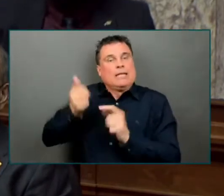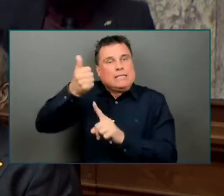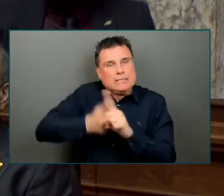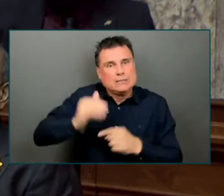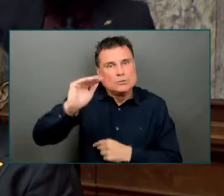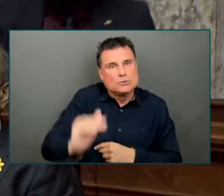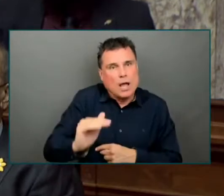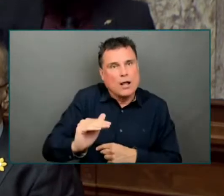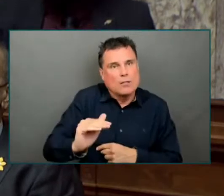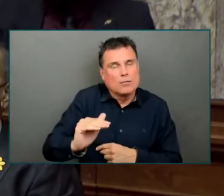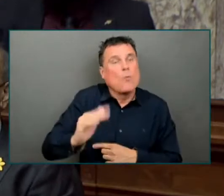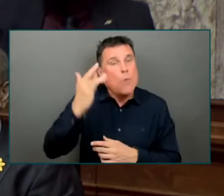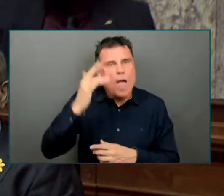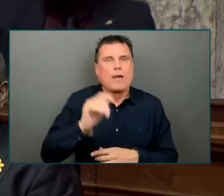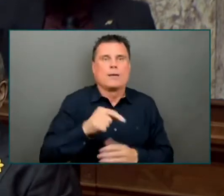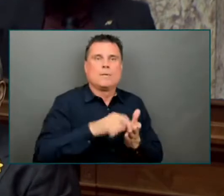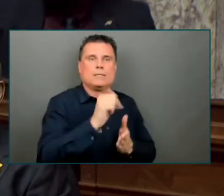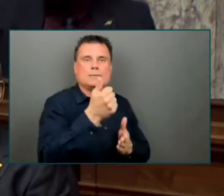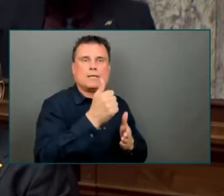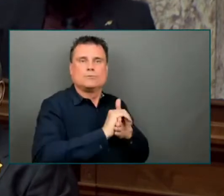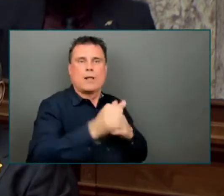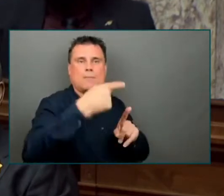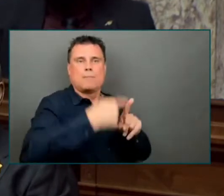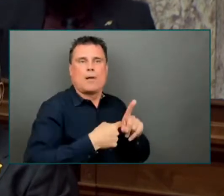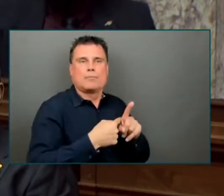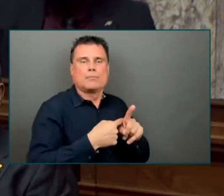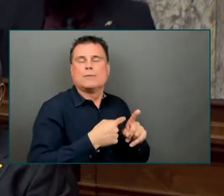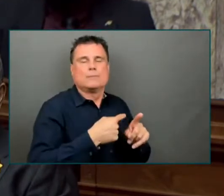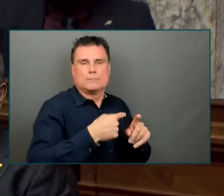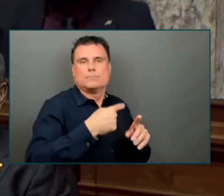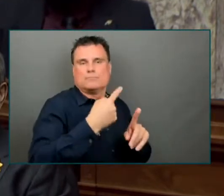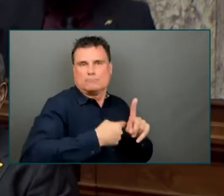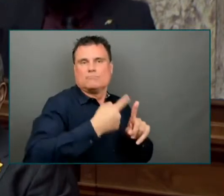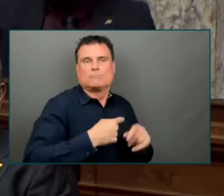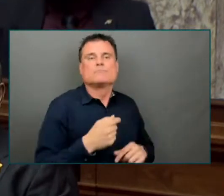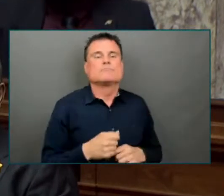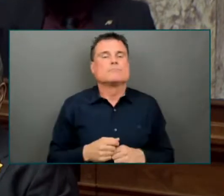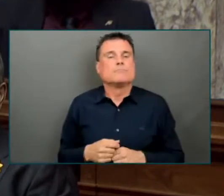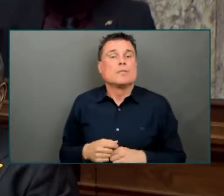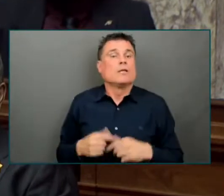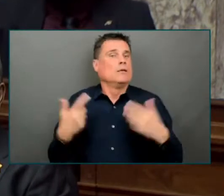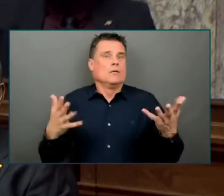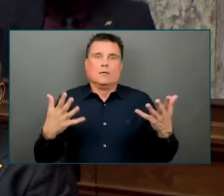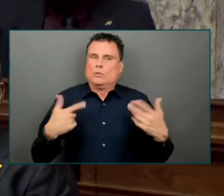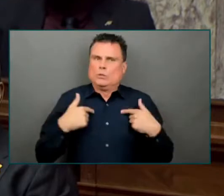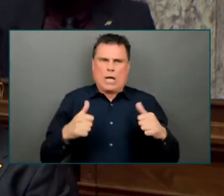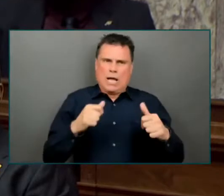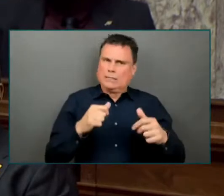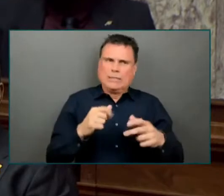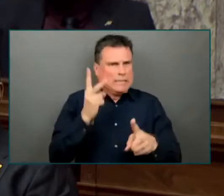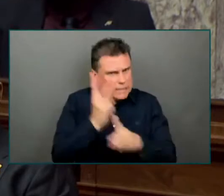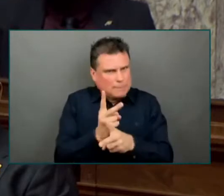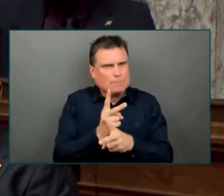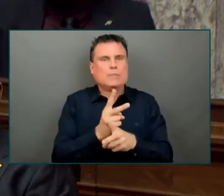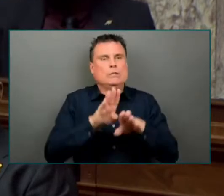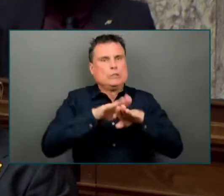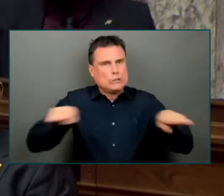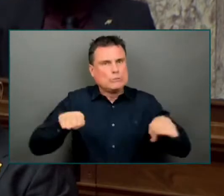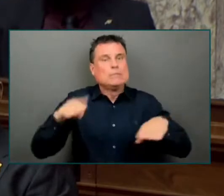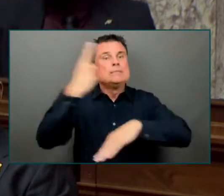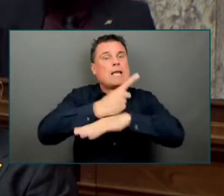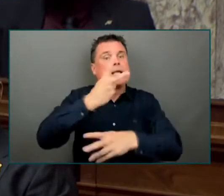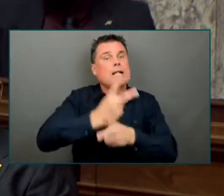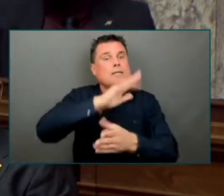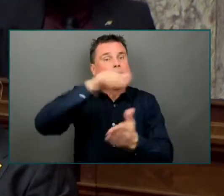and beyond to keep childcare centres open and keep children safe. Not only do you support